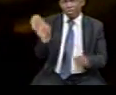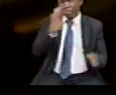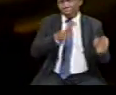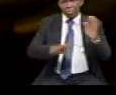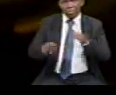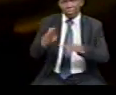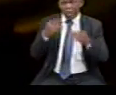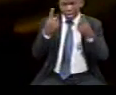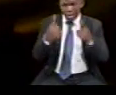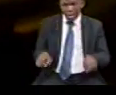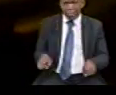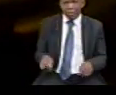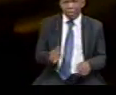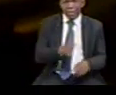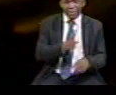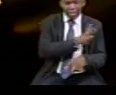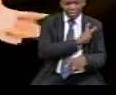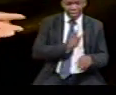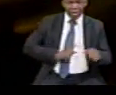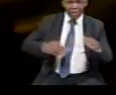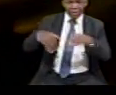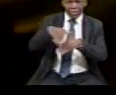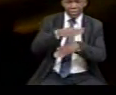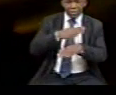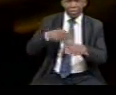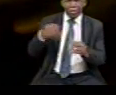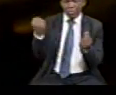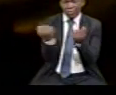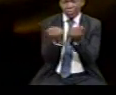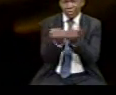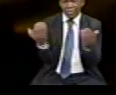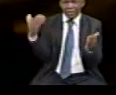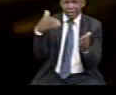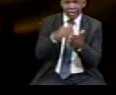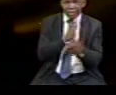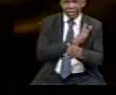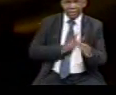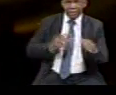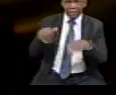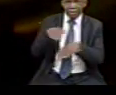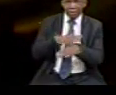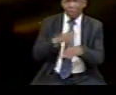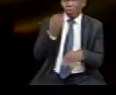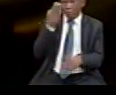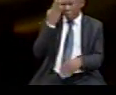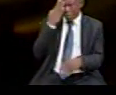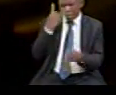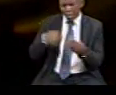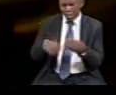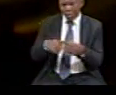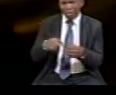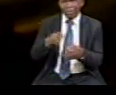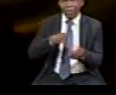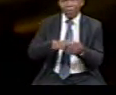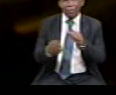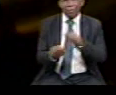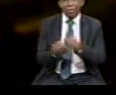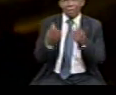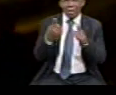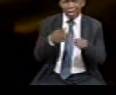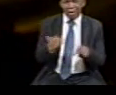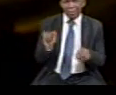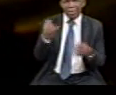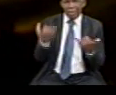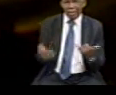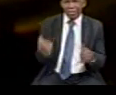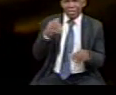happening. Kingdoms will be fighting kingdoms. You know about our current situation in the world, that there's a threat of a third